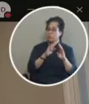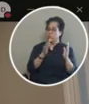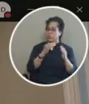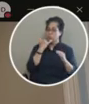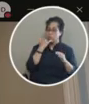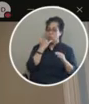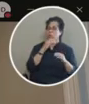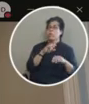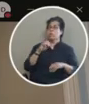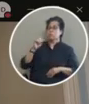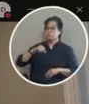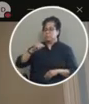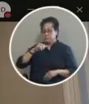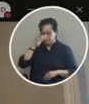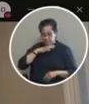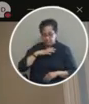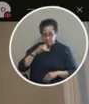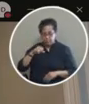Yes.